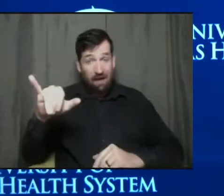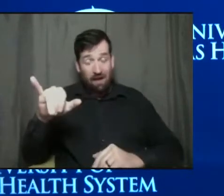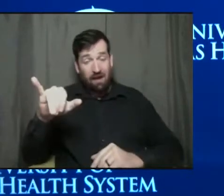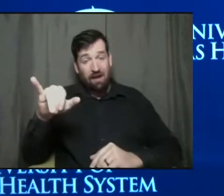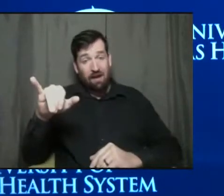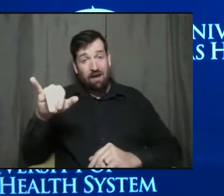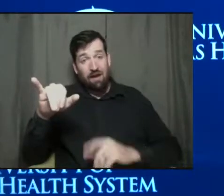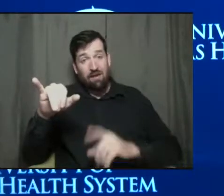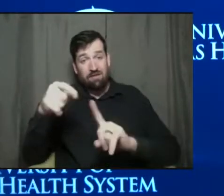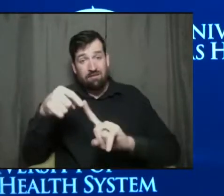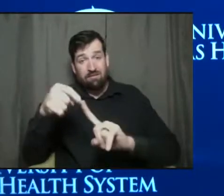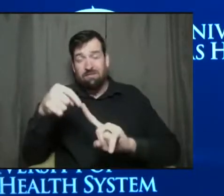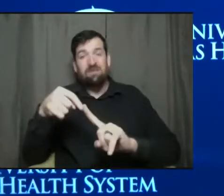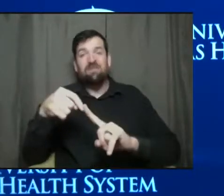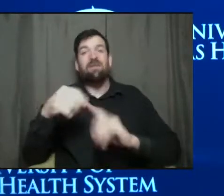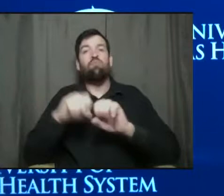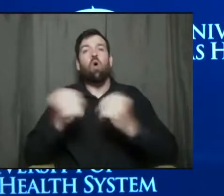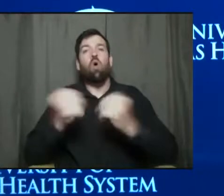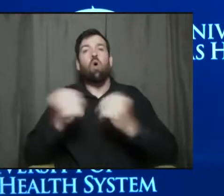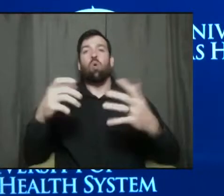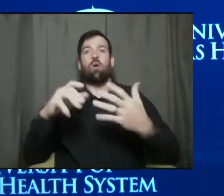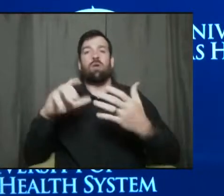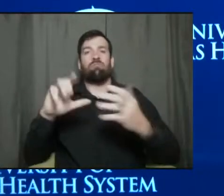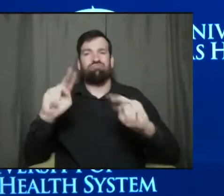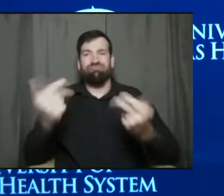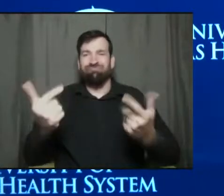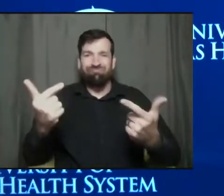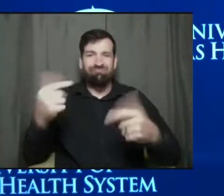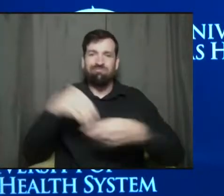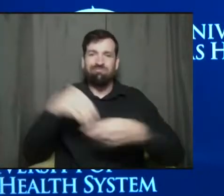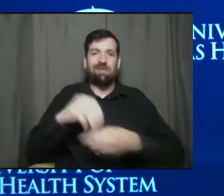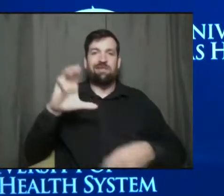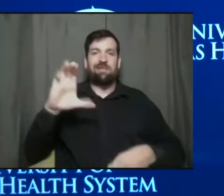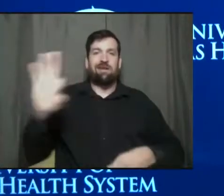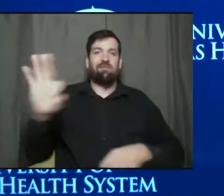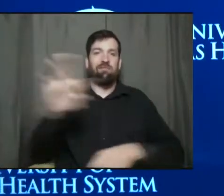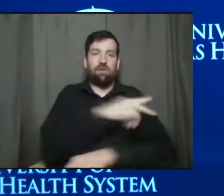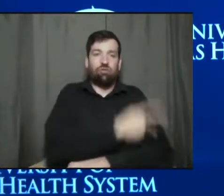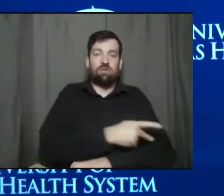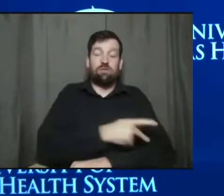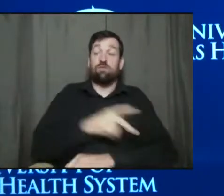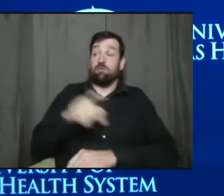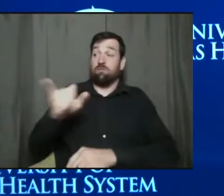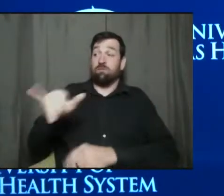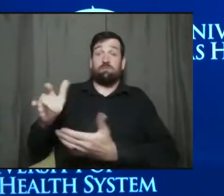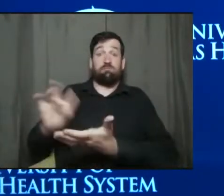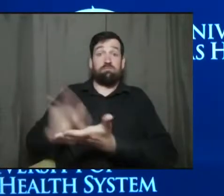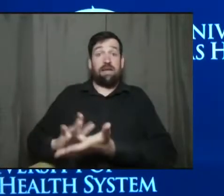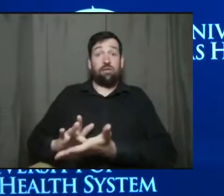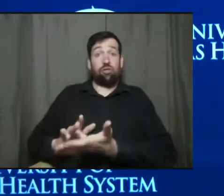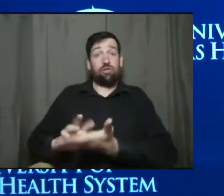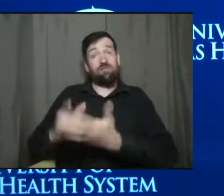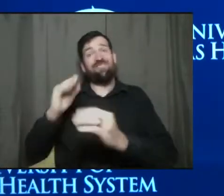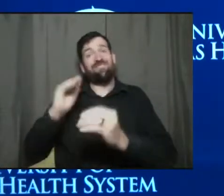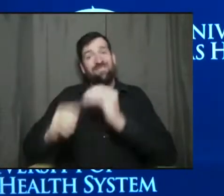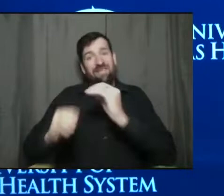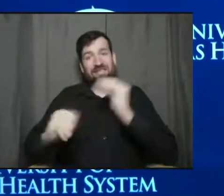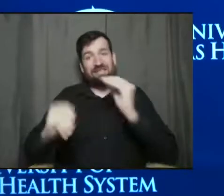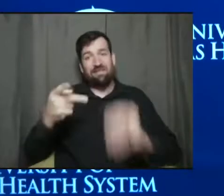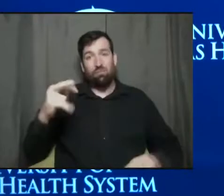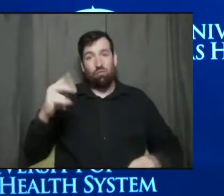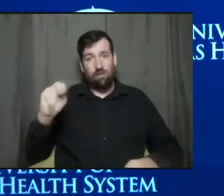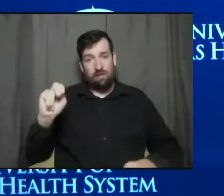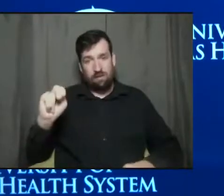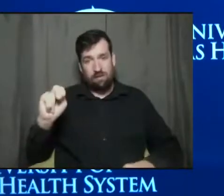mucus can't get in and out of the cell correctly. Trikafta is a pretty cool drug. It actually repairs the protein in 3 places so it can